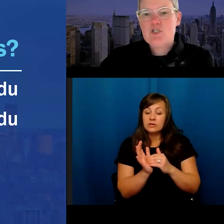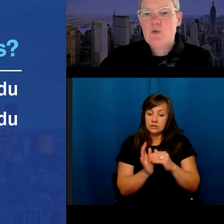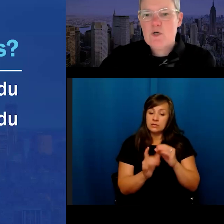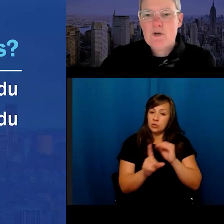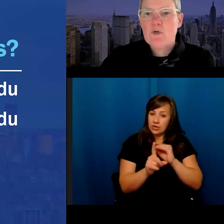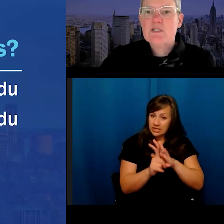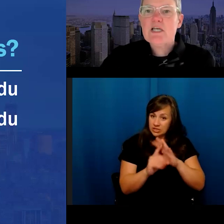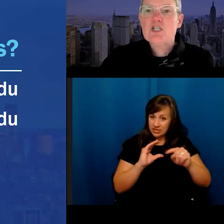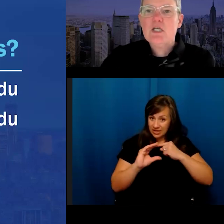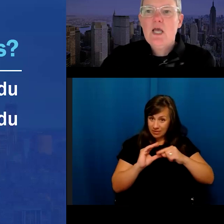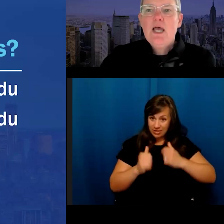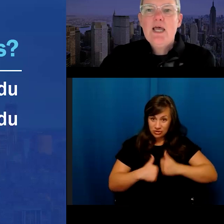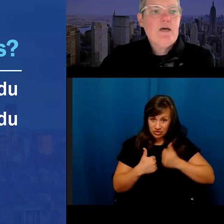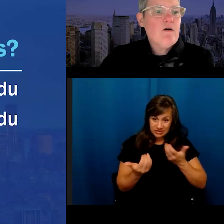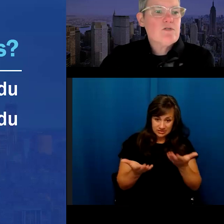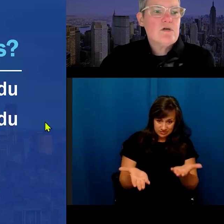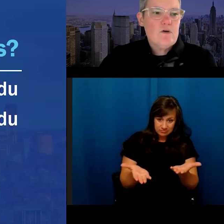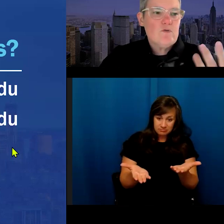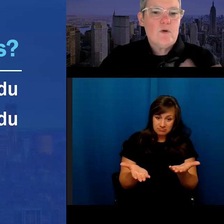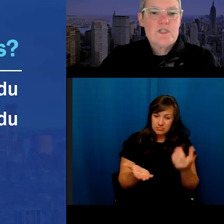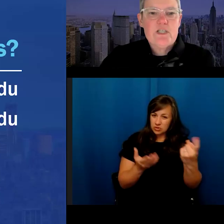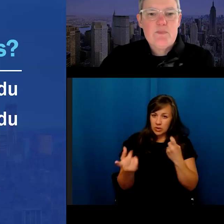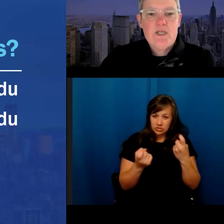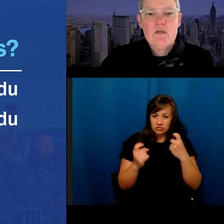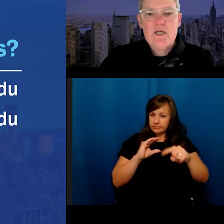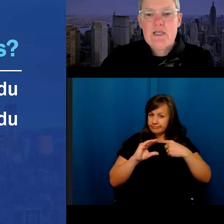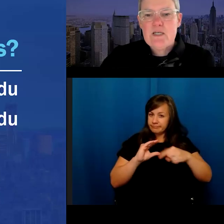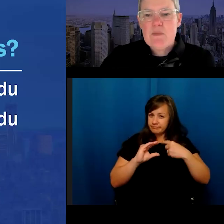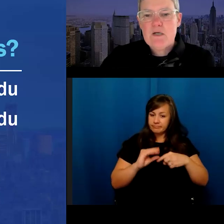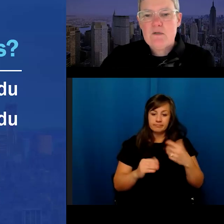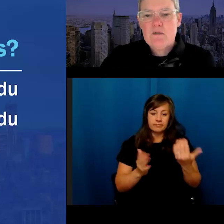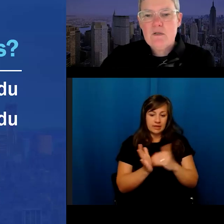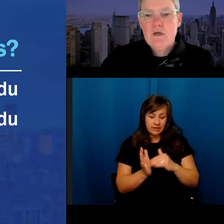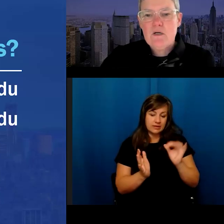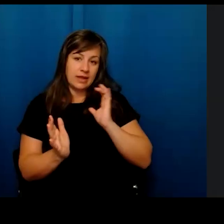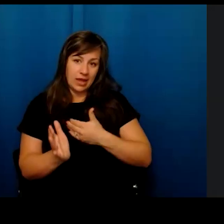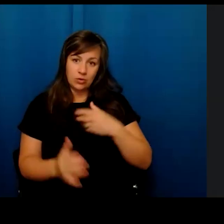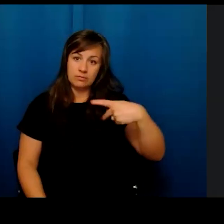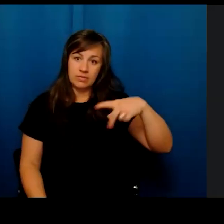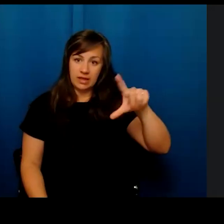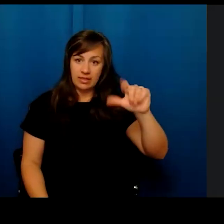if you have questions going forward about orientation, and also, once again, the PLA email